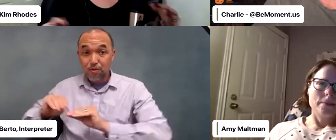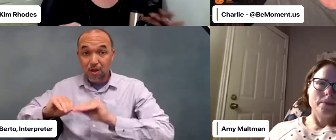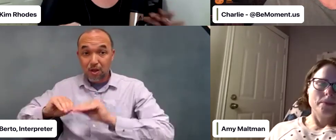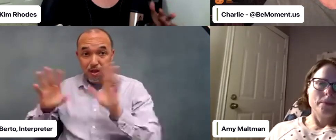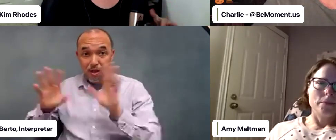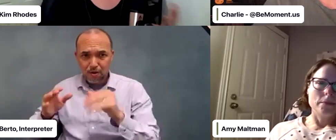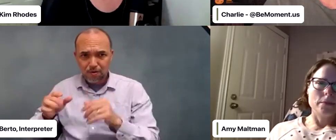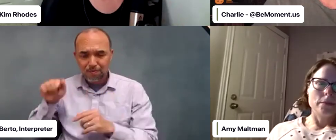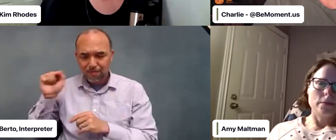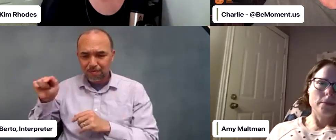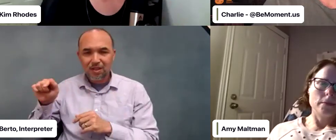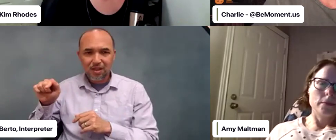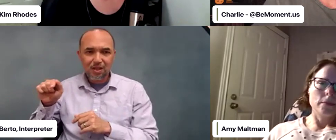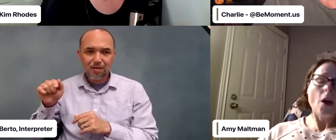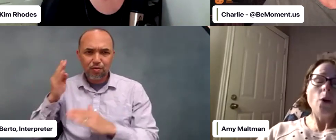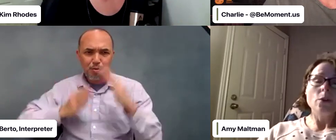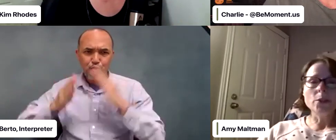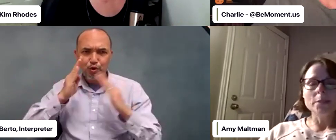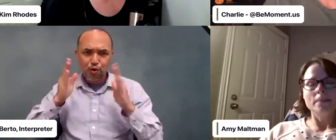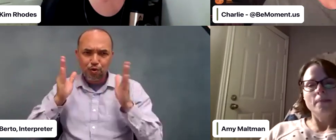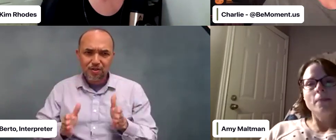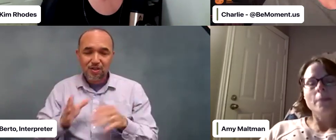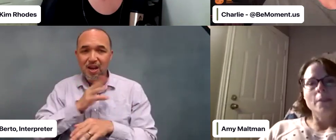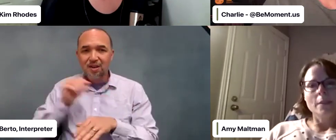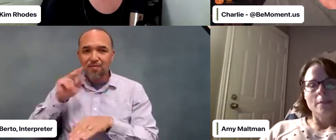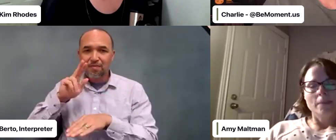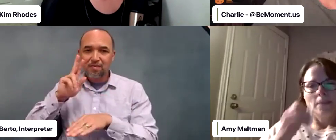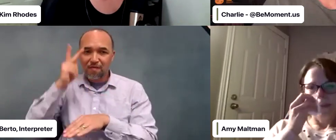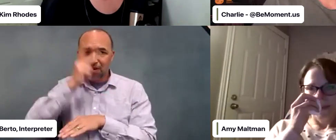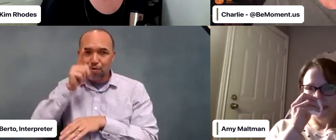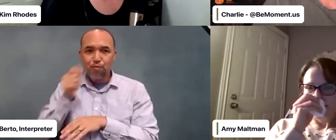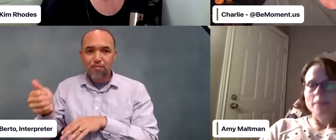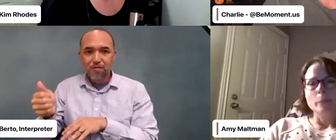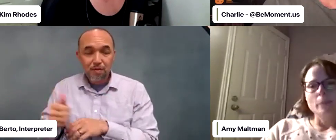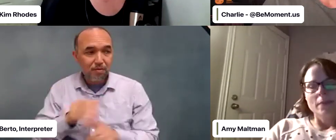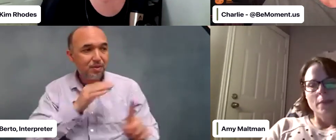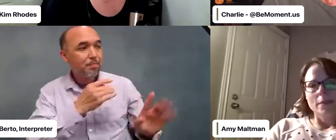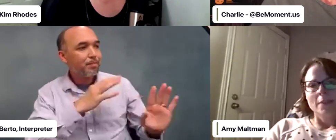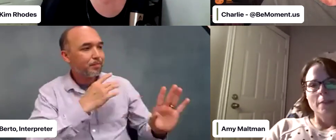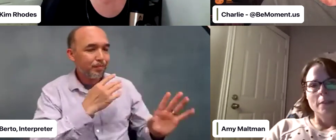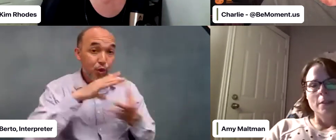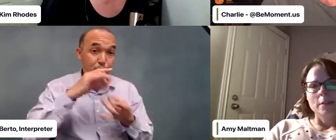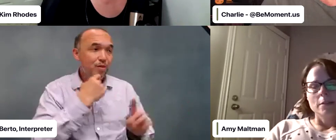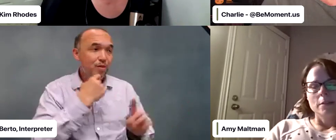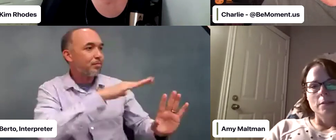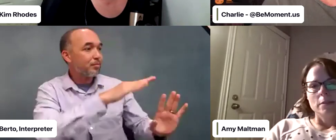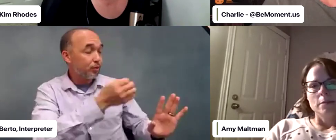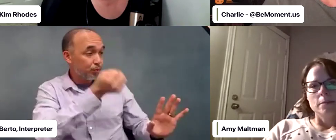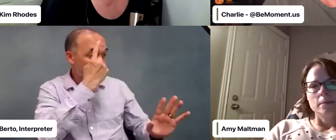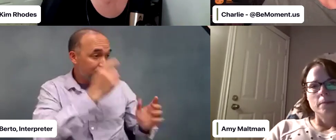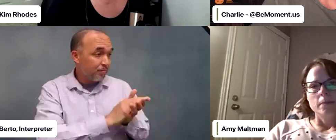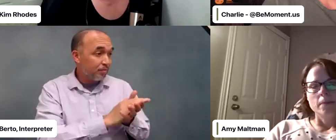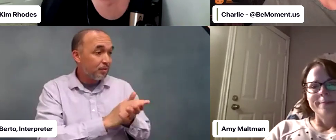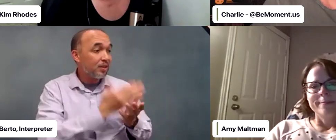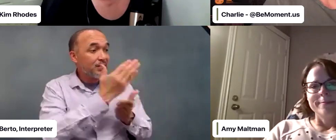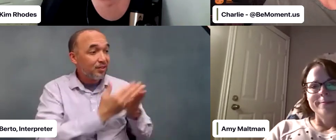was a martial artist and Filipino, and he was like, listen, there are kids who need a ninja